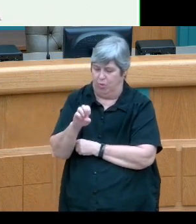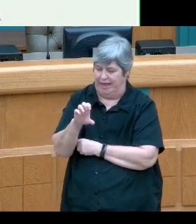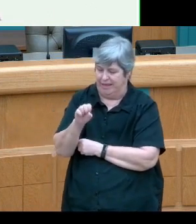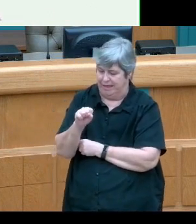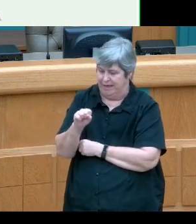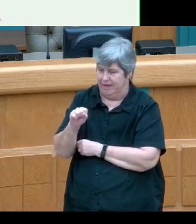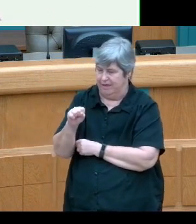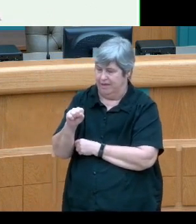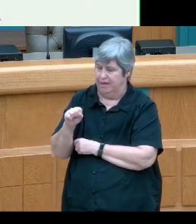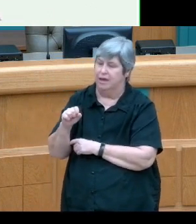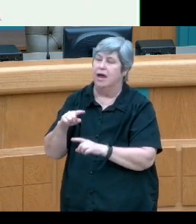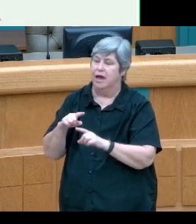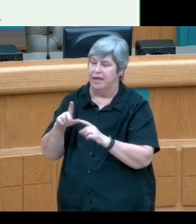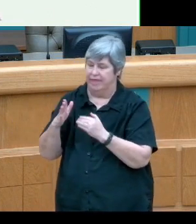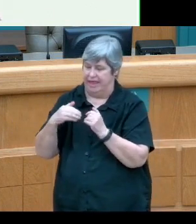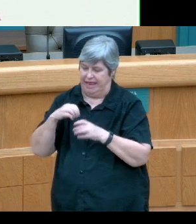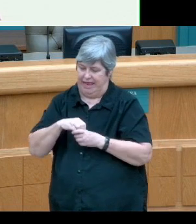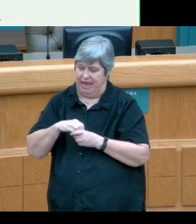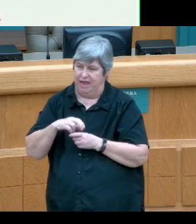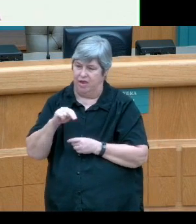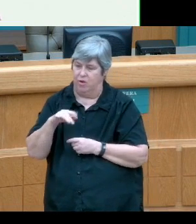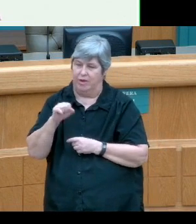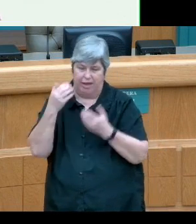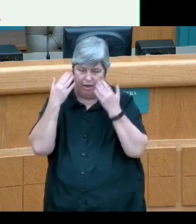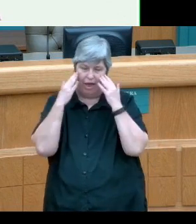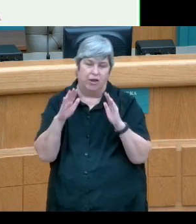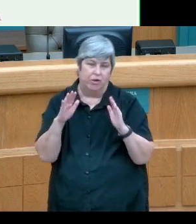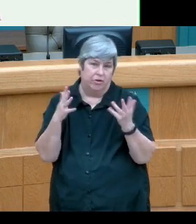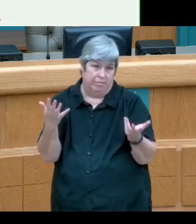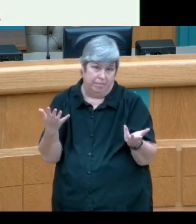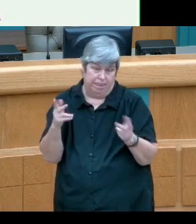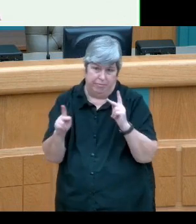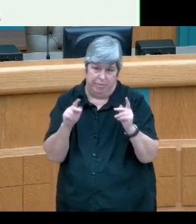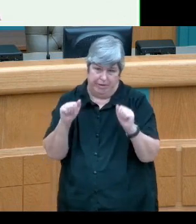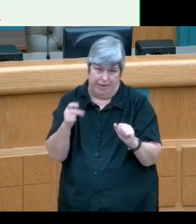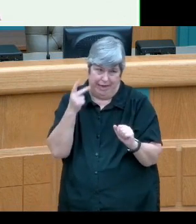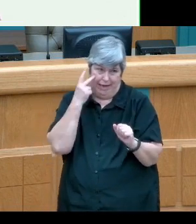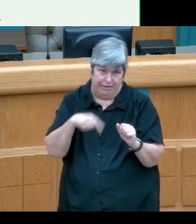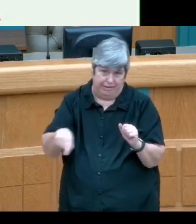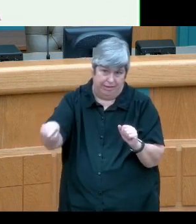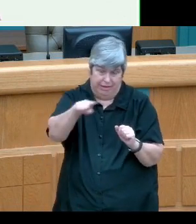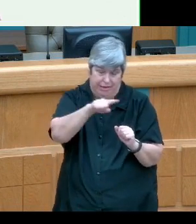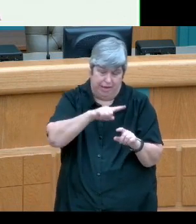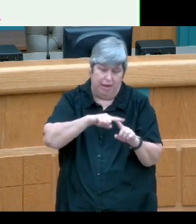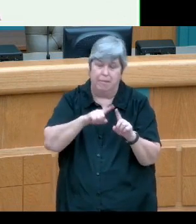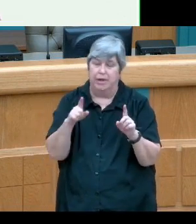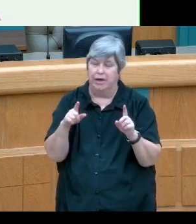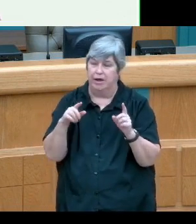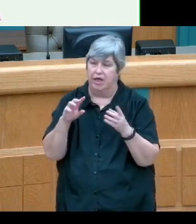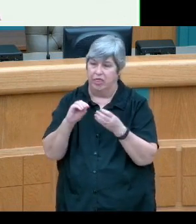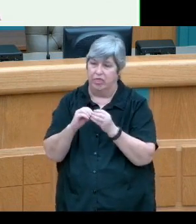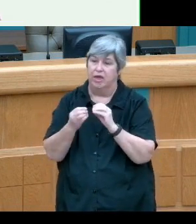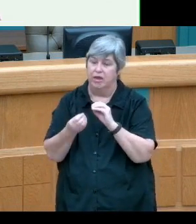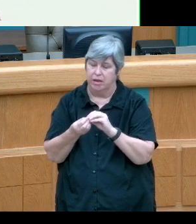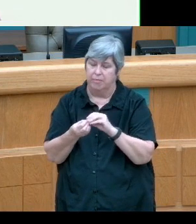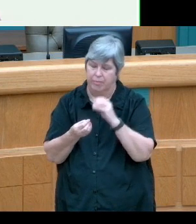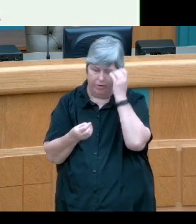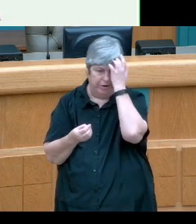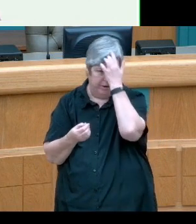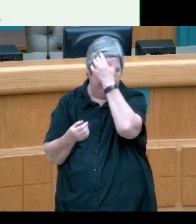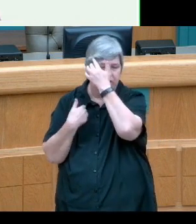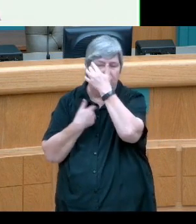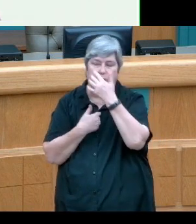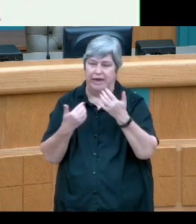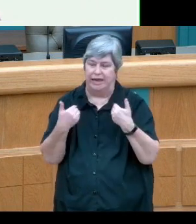area. But rest assured, I don't know what people can see out there, but this number that we're